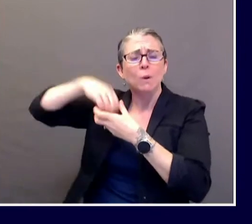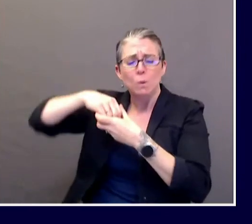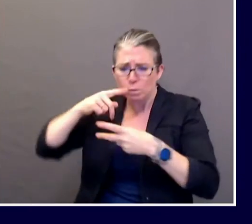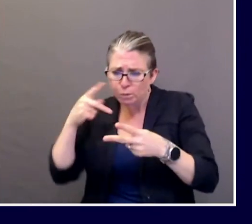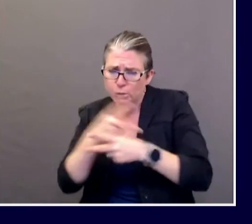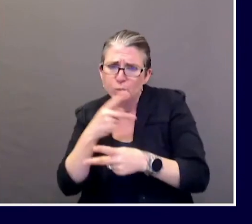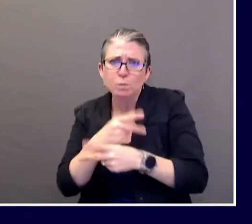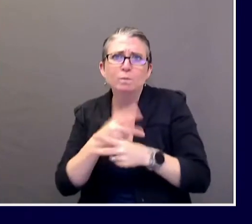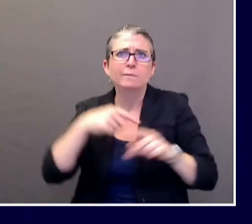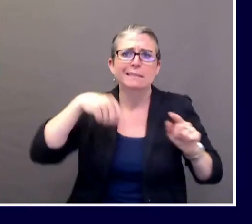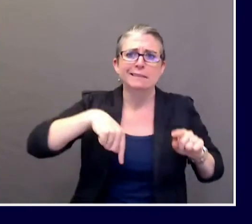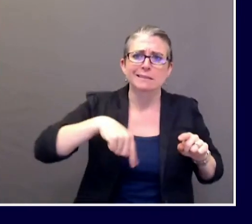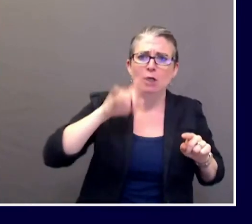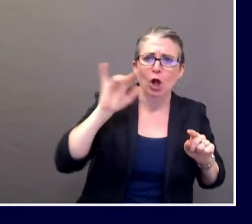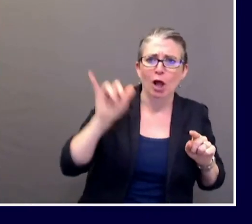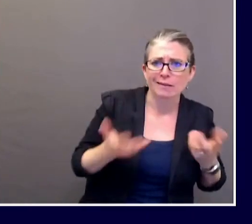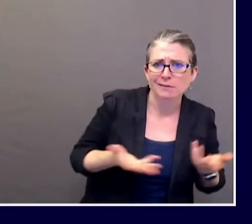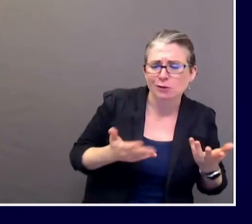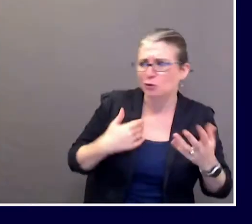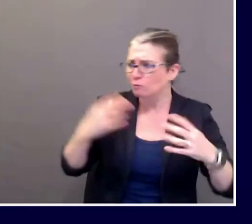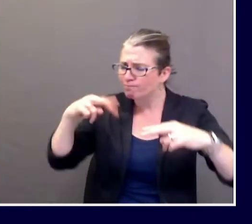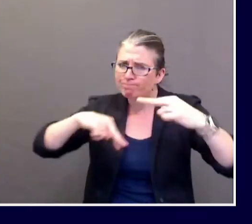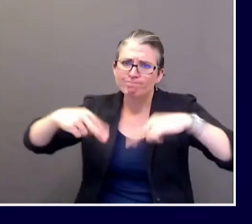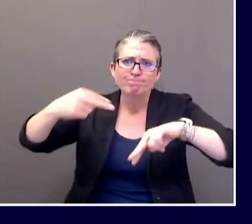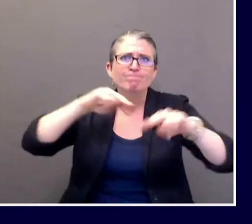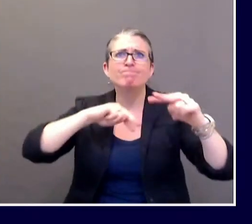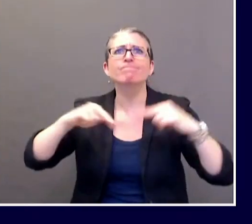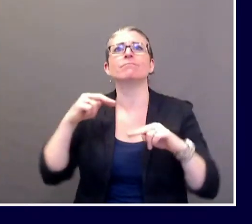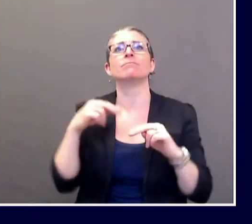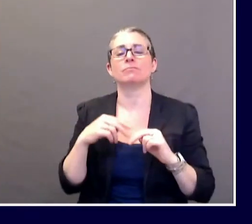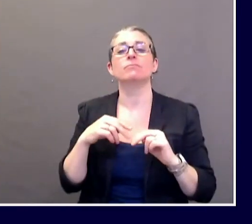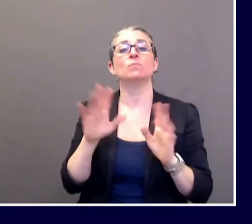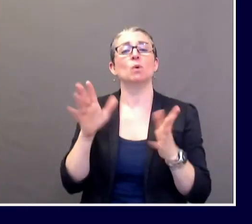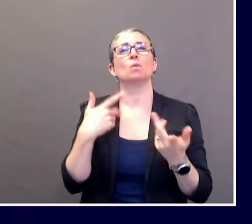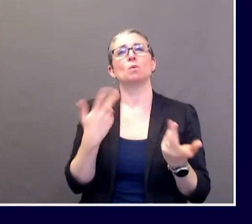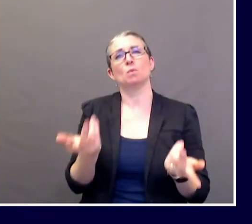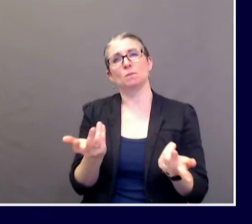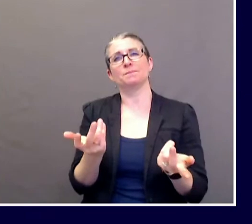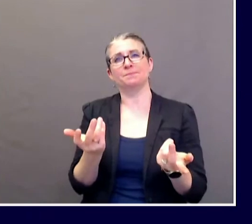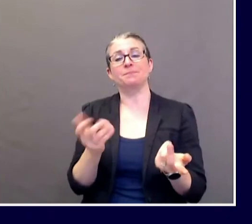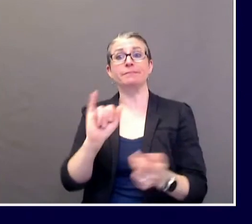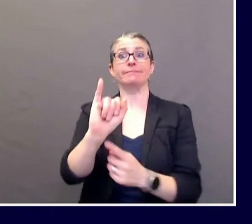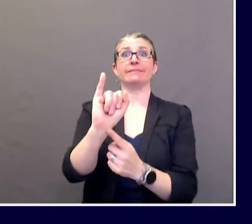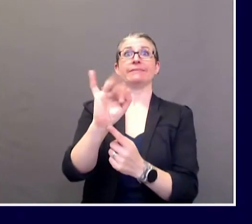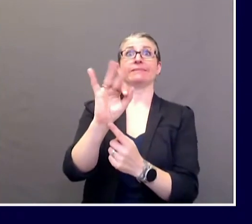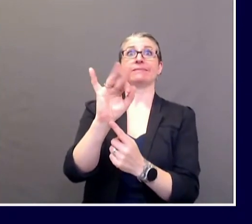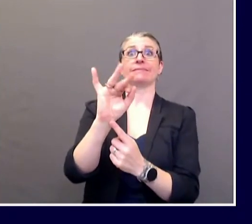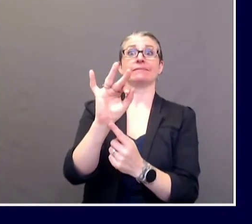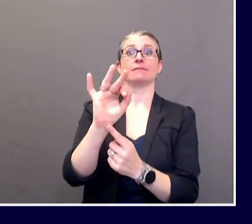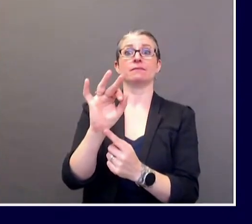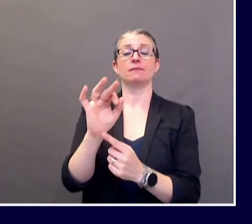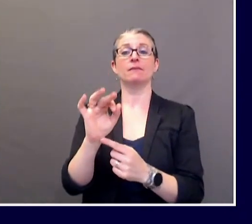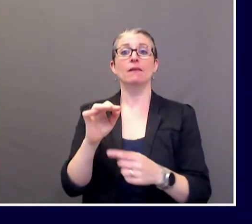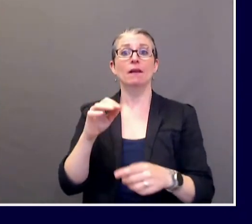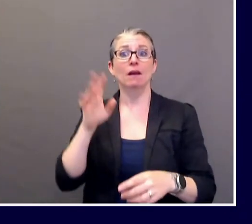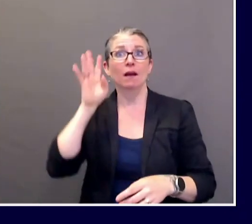tried different sort of nuances of masking policy here in Maine last year and ended up having more simple, bold rules. So there